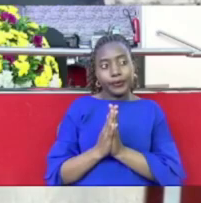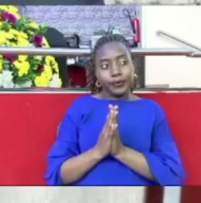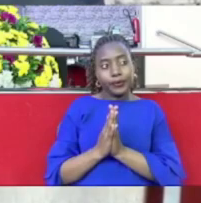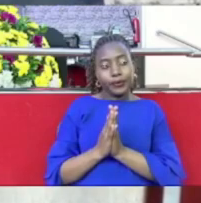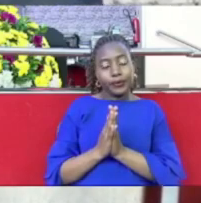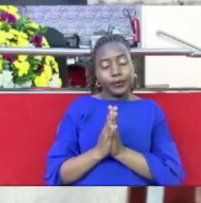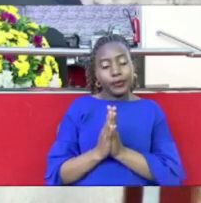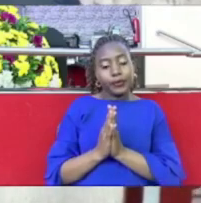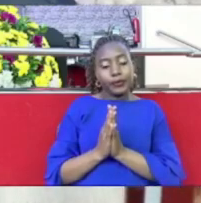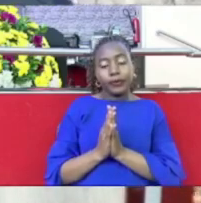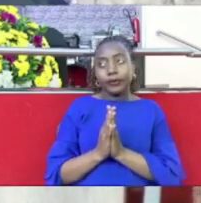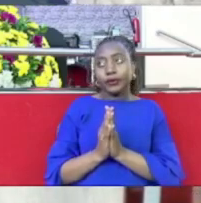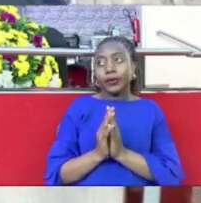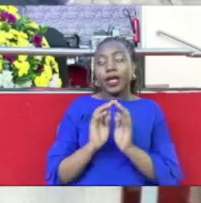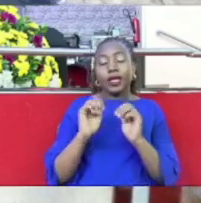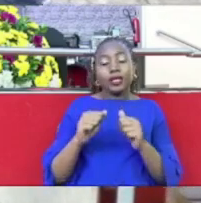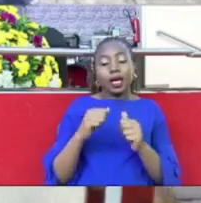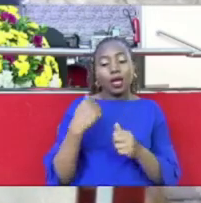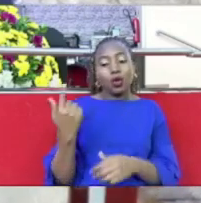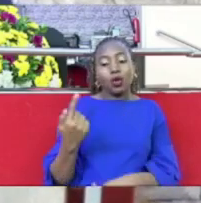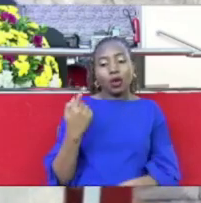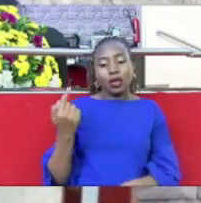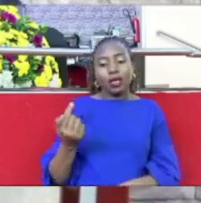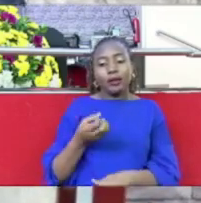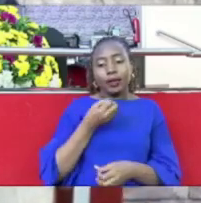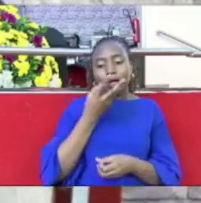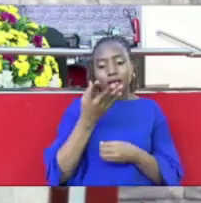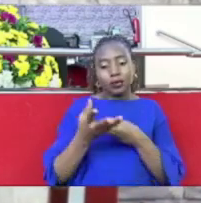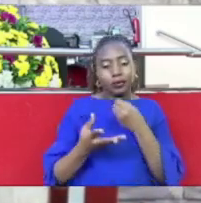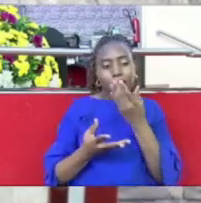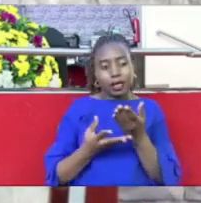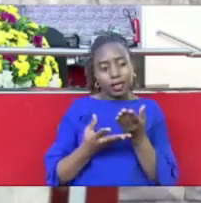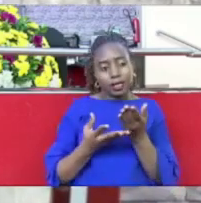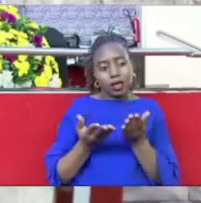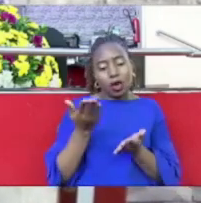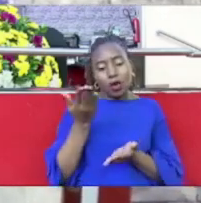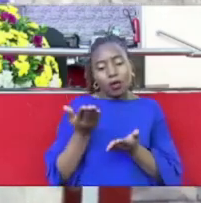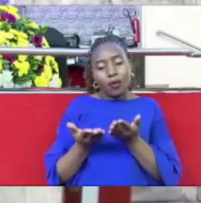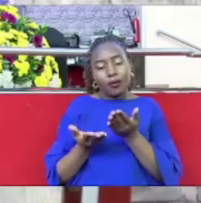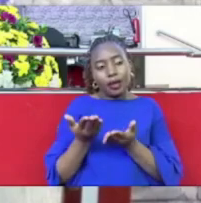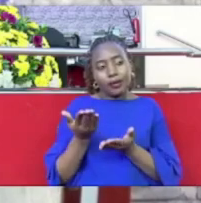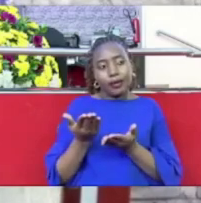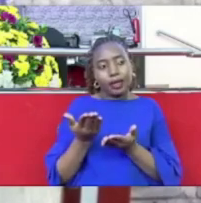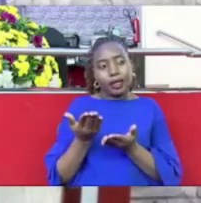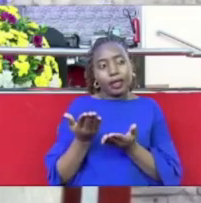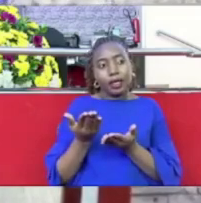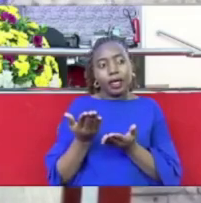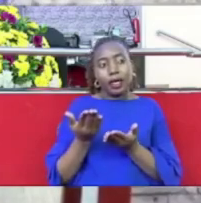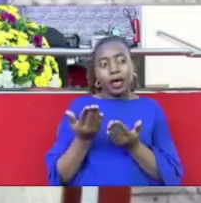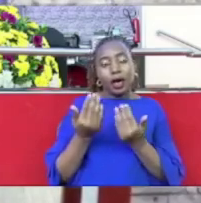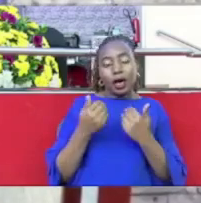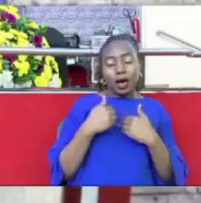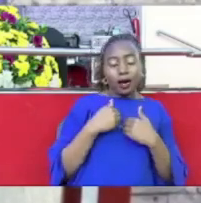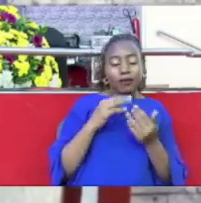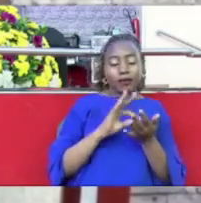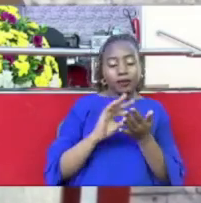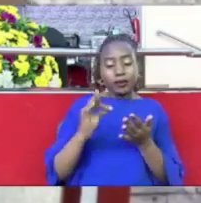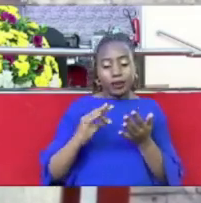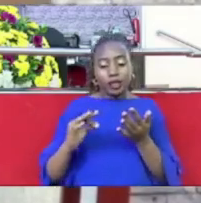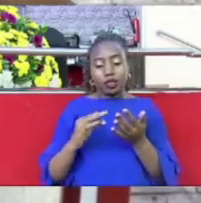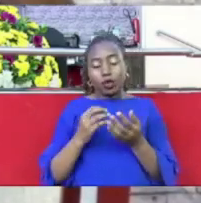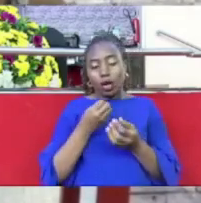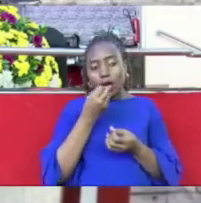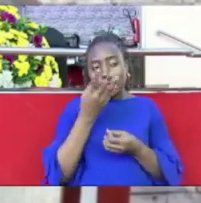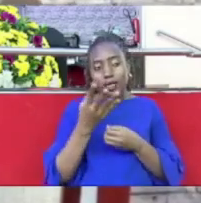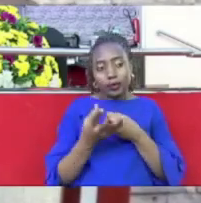be expressed, yanaweza kaonekana, or do have spiritual expression, huwa yanaonekana kiroho, When